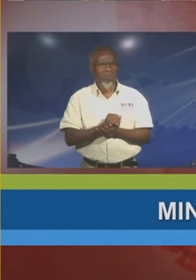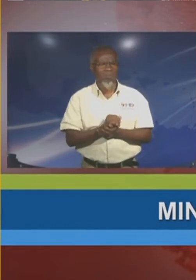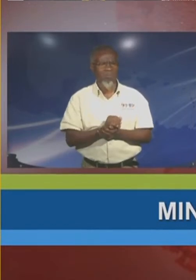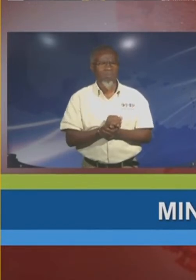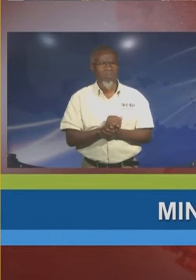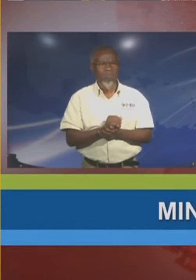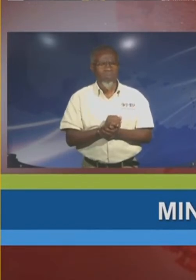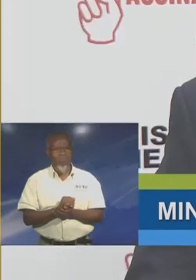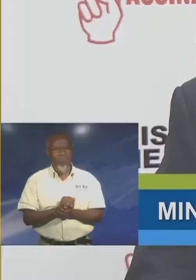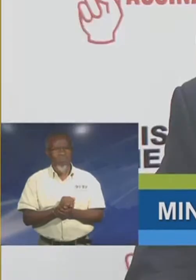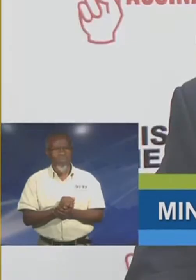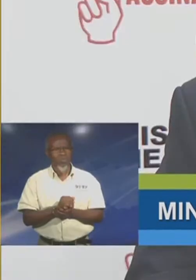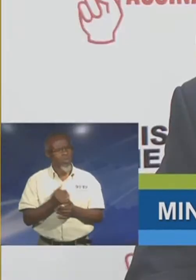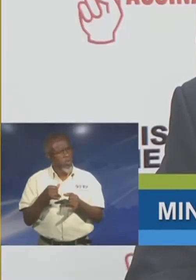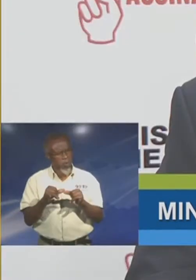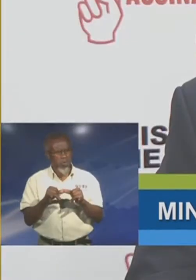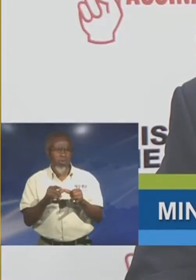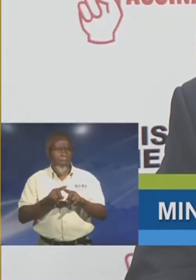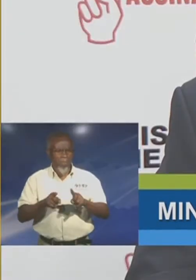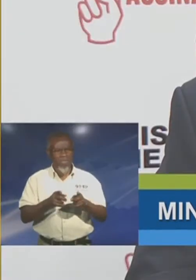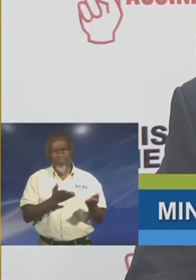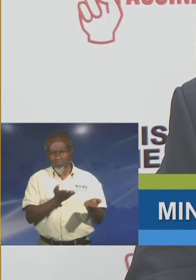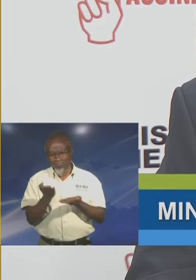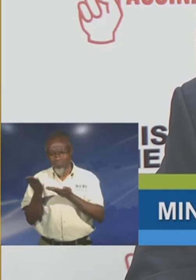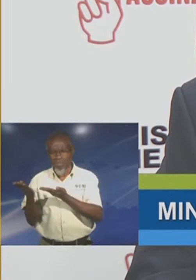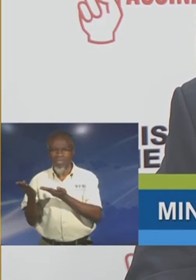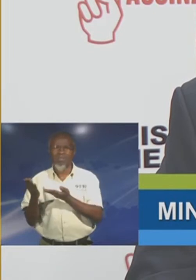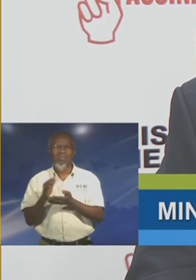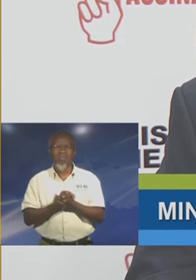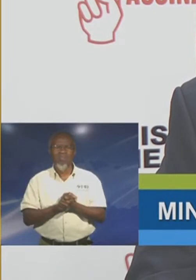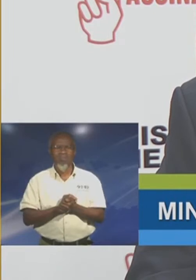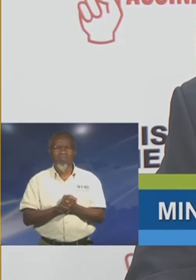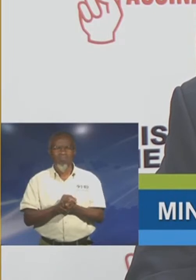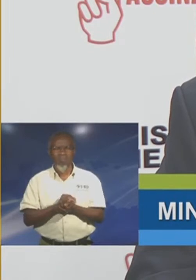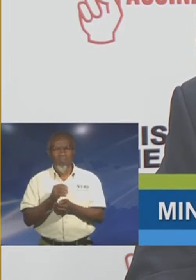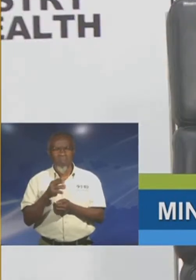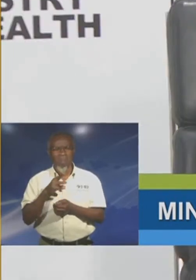I'll turn you back over to Ms. Kerr-Lane.